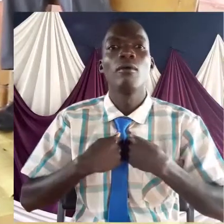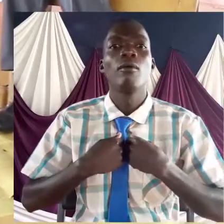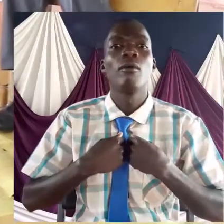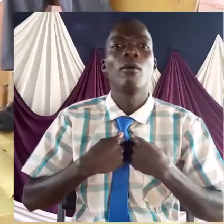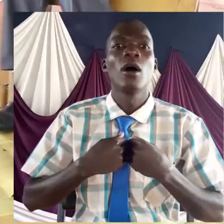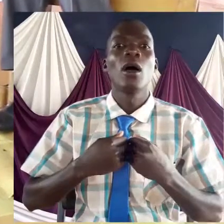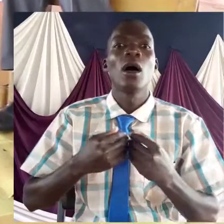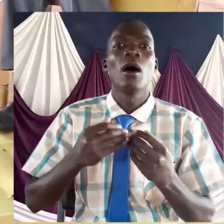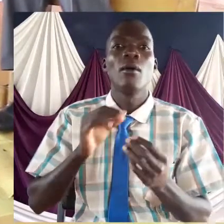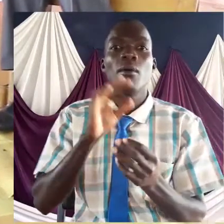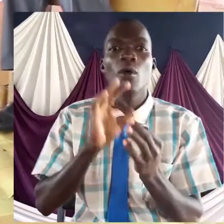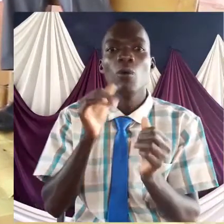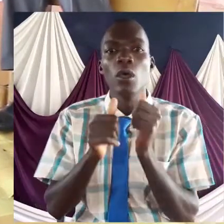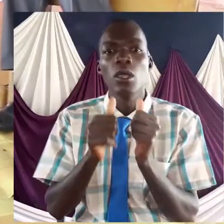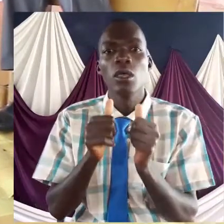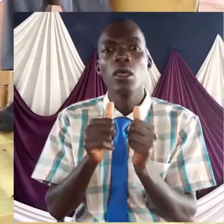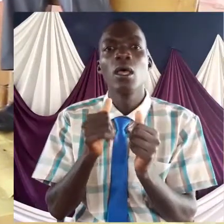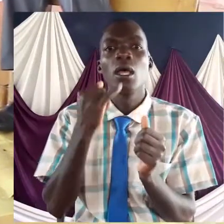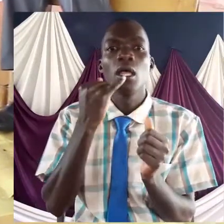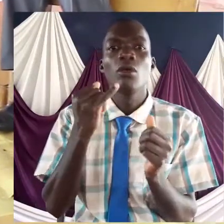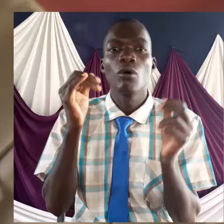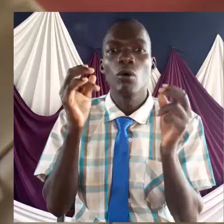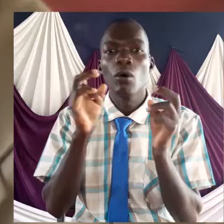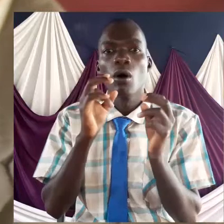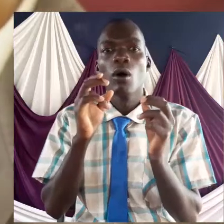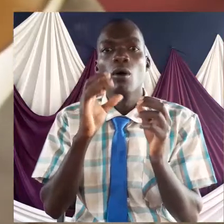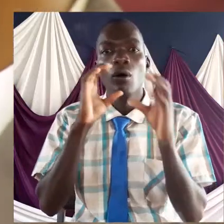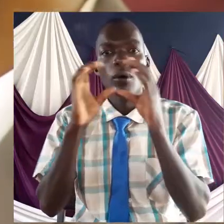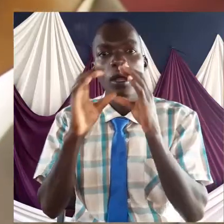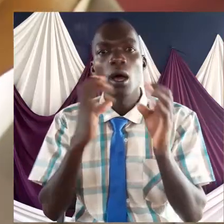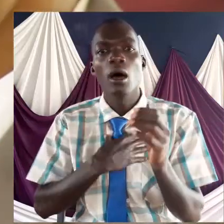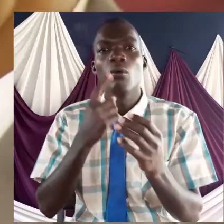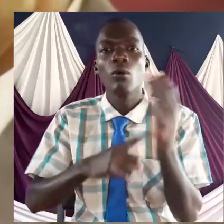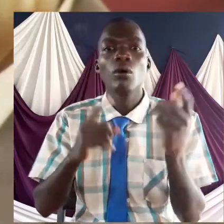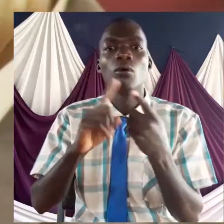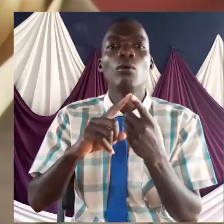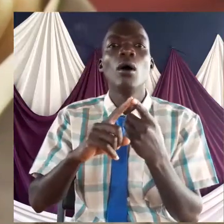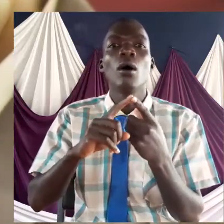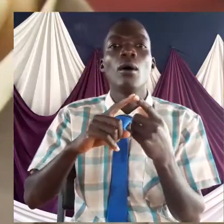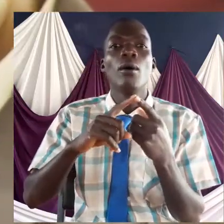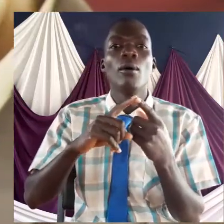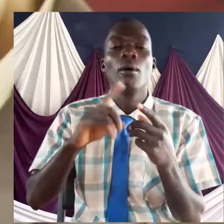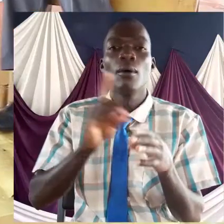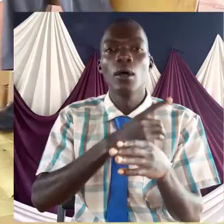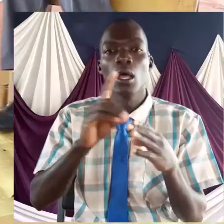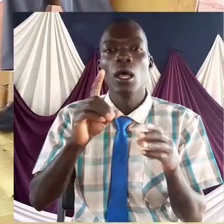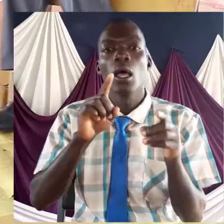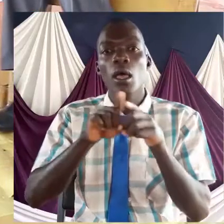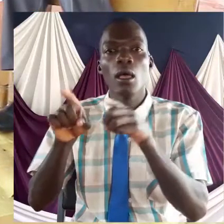pretisms, which advocates for whatever was proclaimed in the